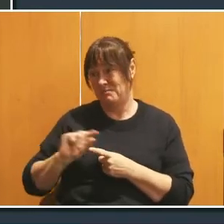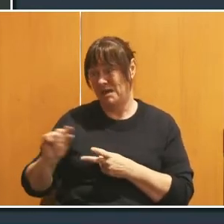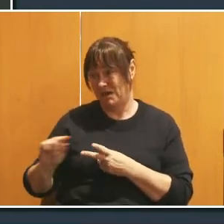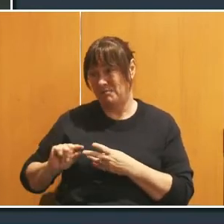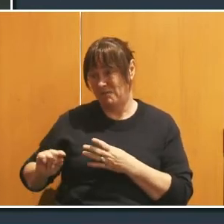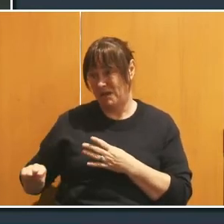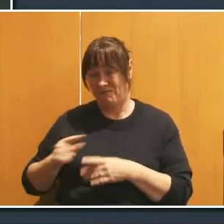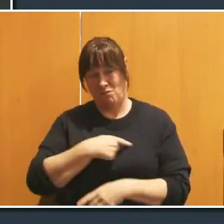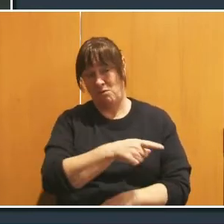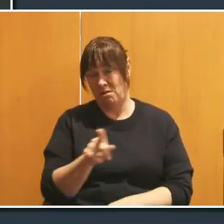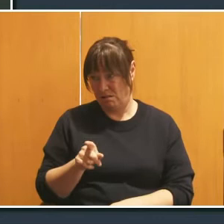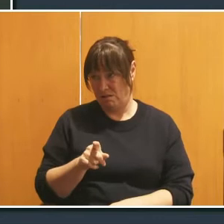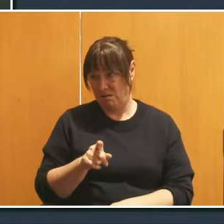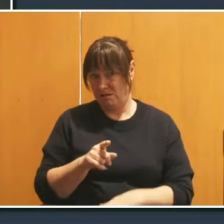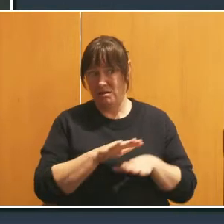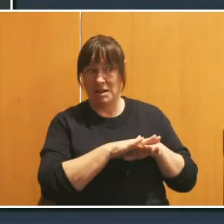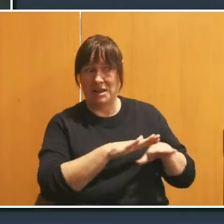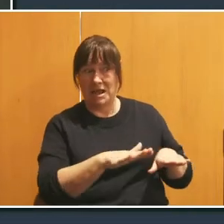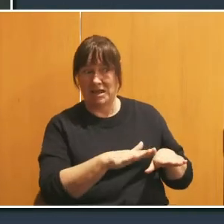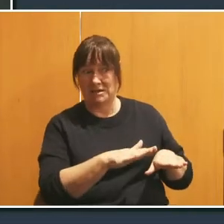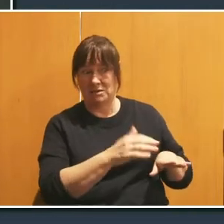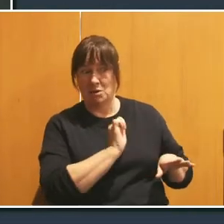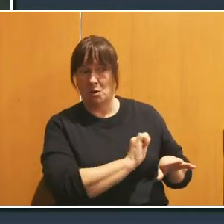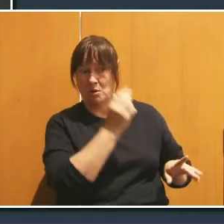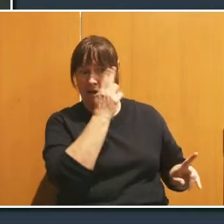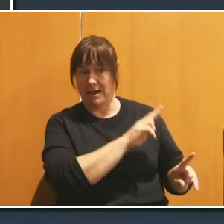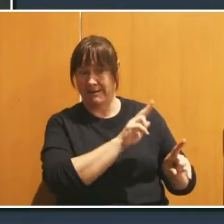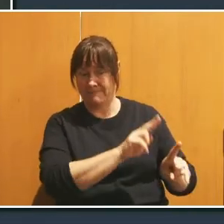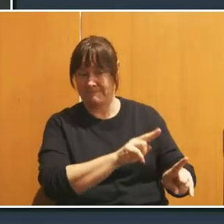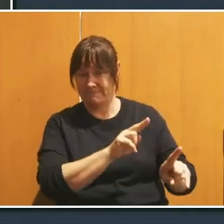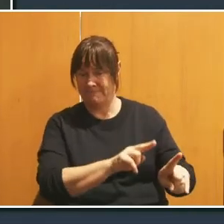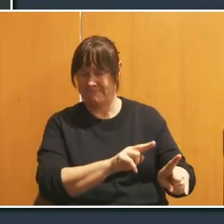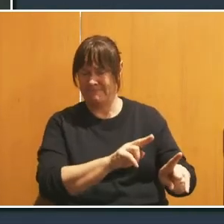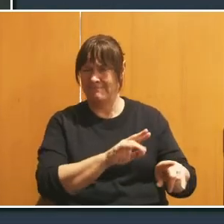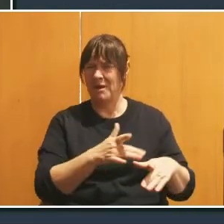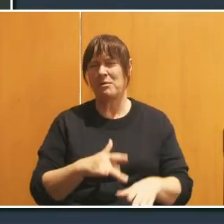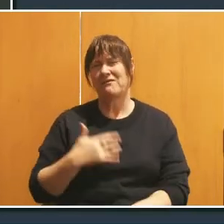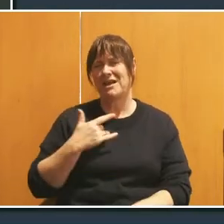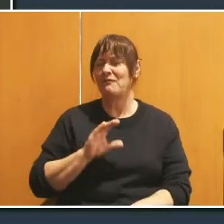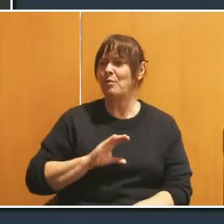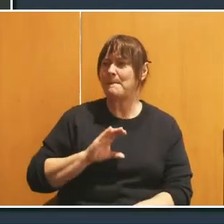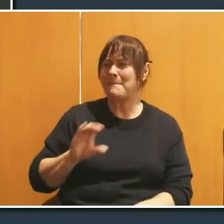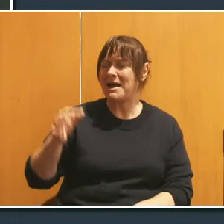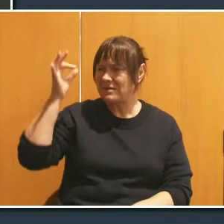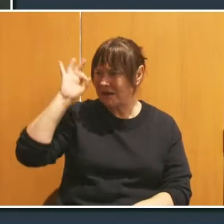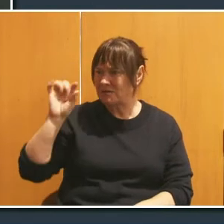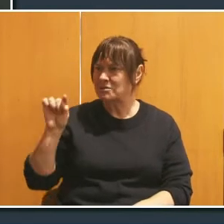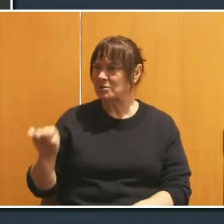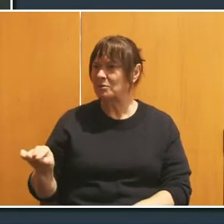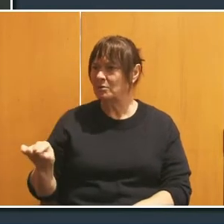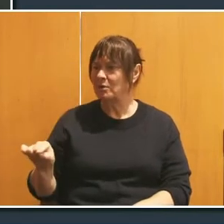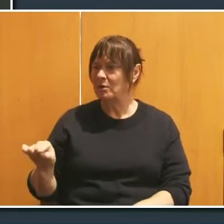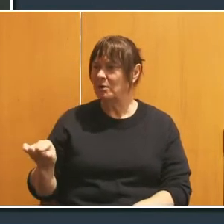contribution. But we feel that with these contributions, the developer should